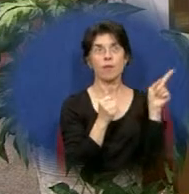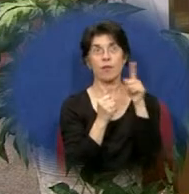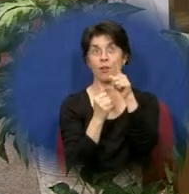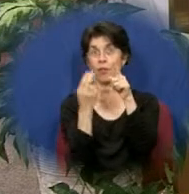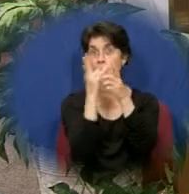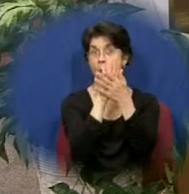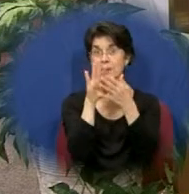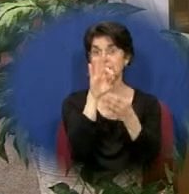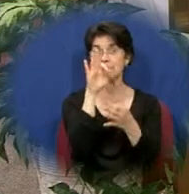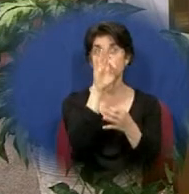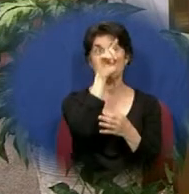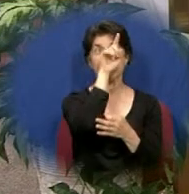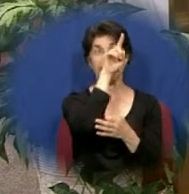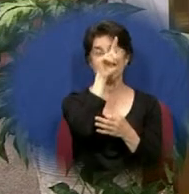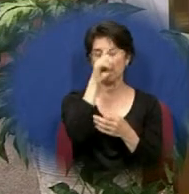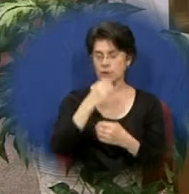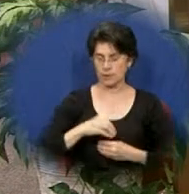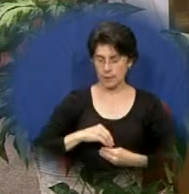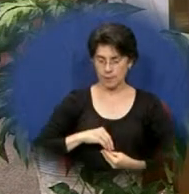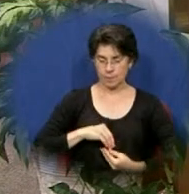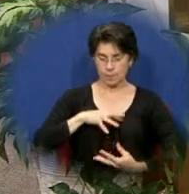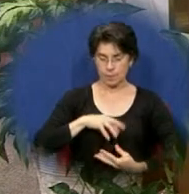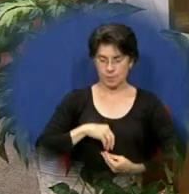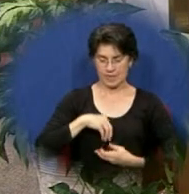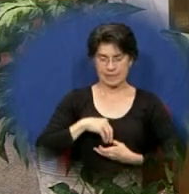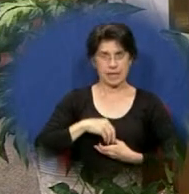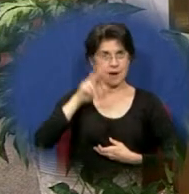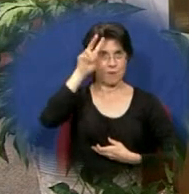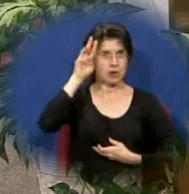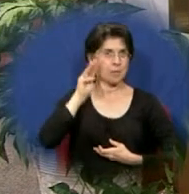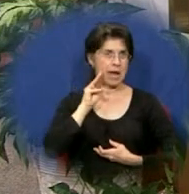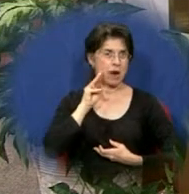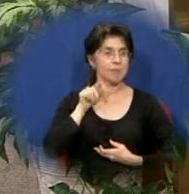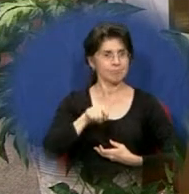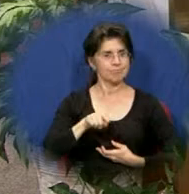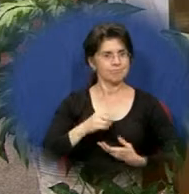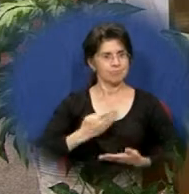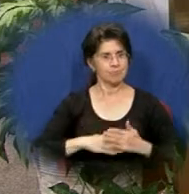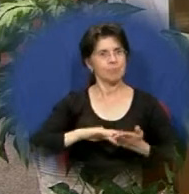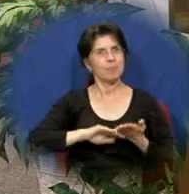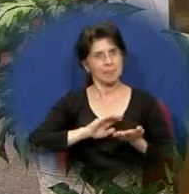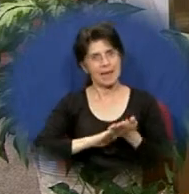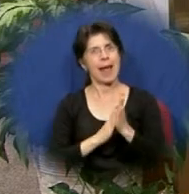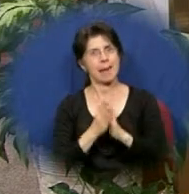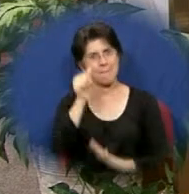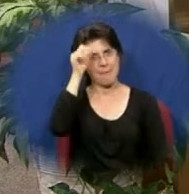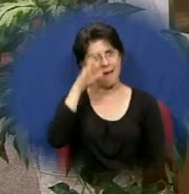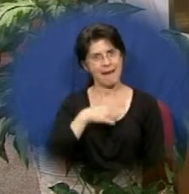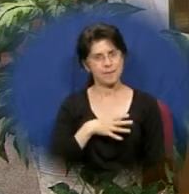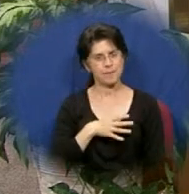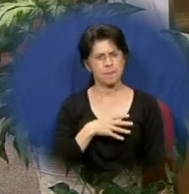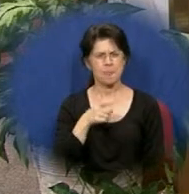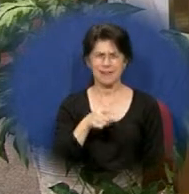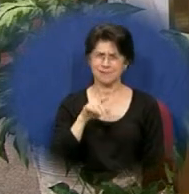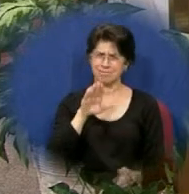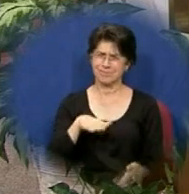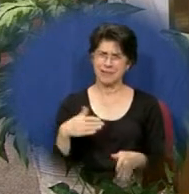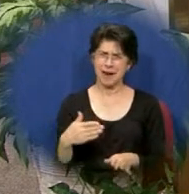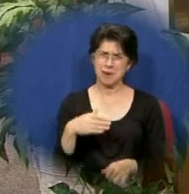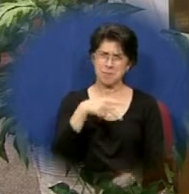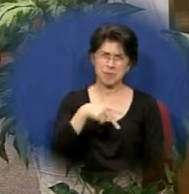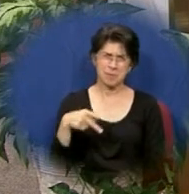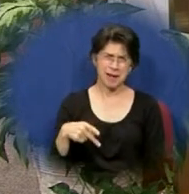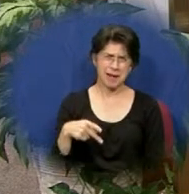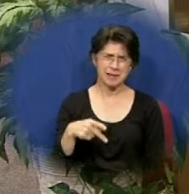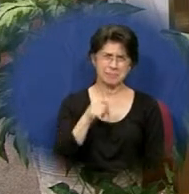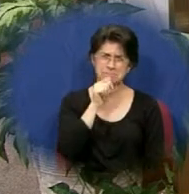was incarnate of the Virgin Mary and became man. For our sake he was crucified under Pontius Pilate. He suffered death and was